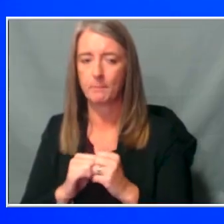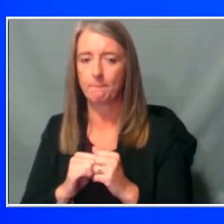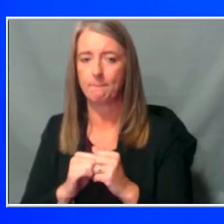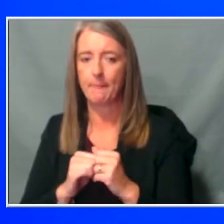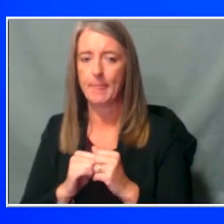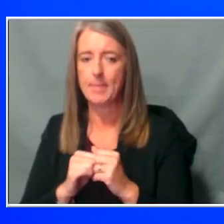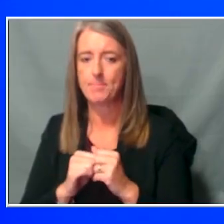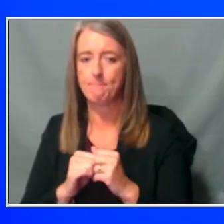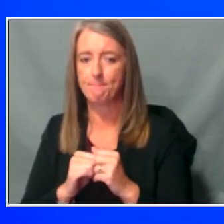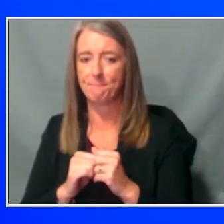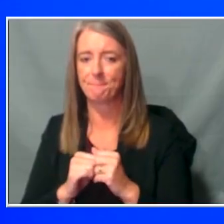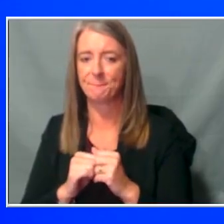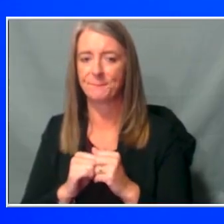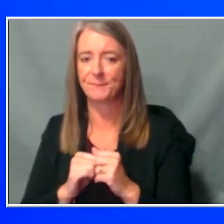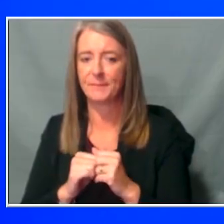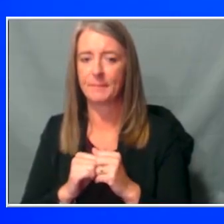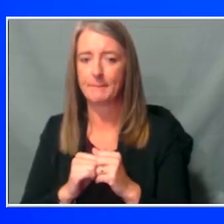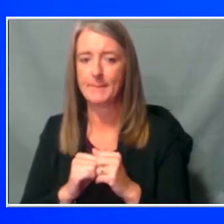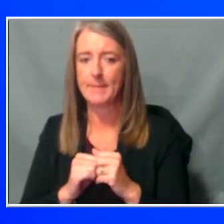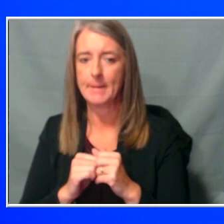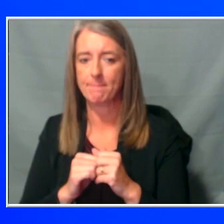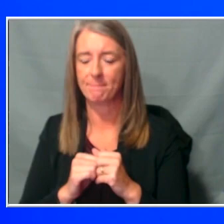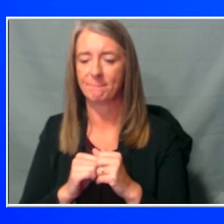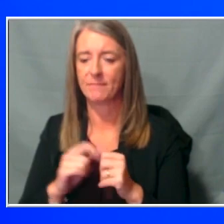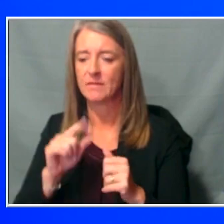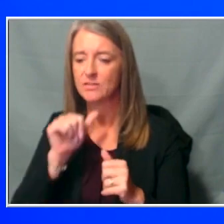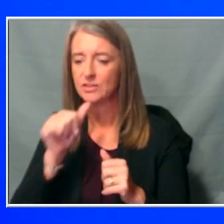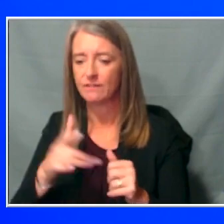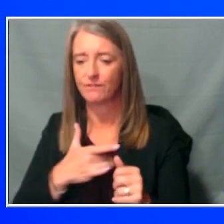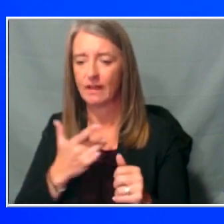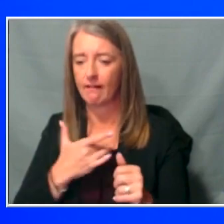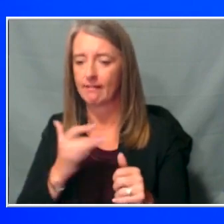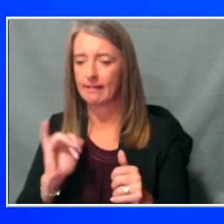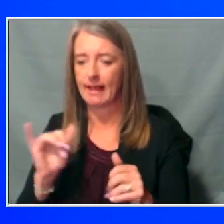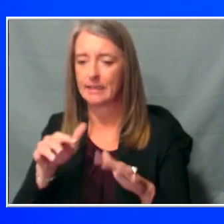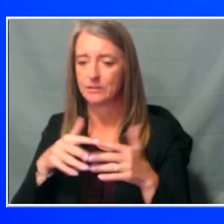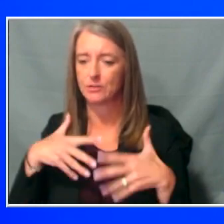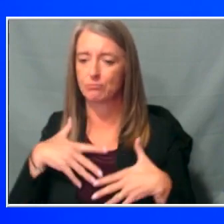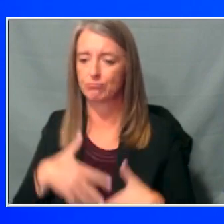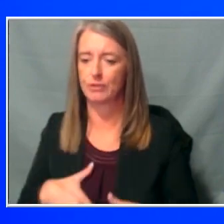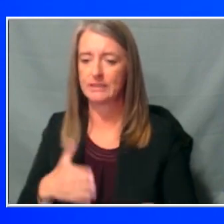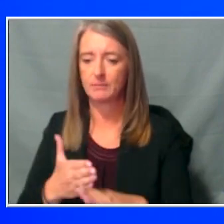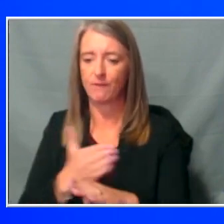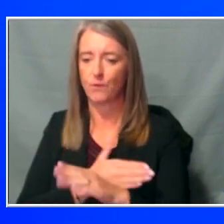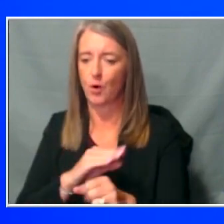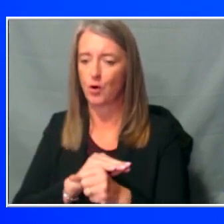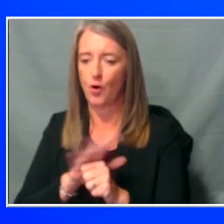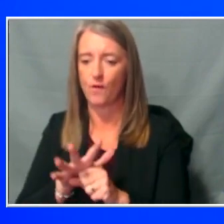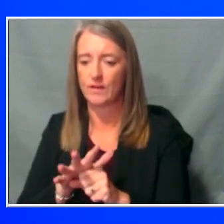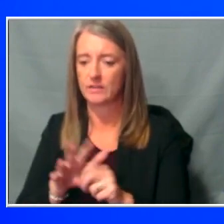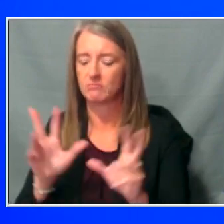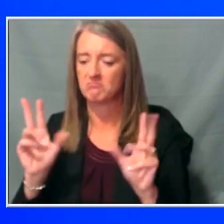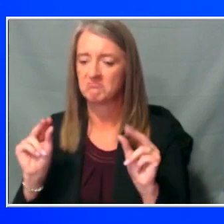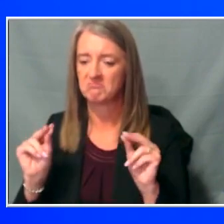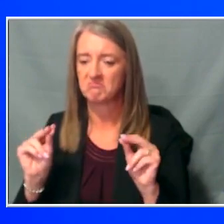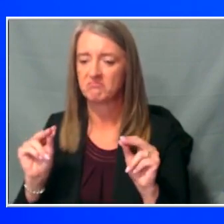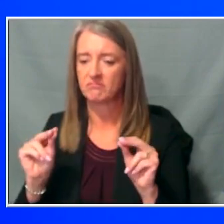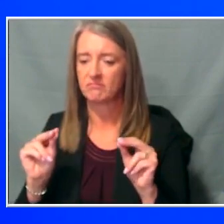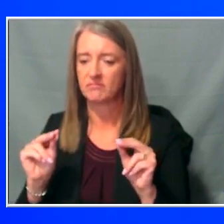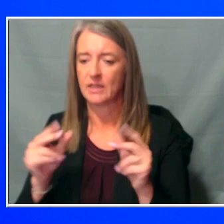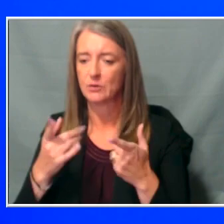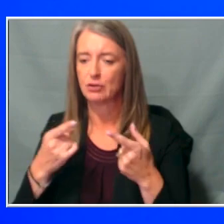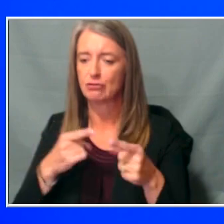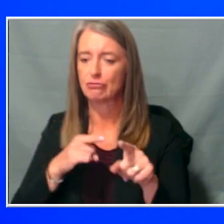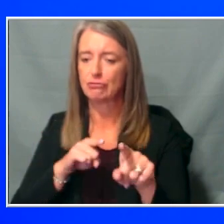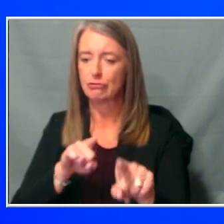I don't feel like I was depressed before COVID. It was during and